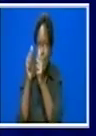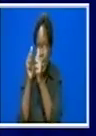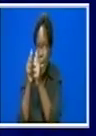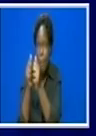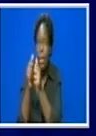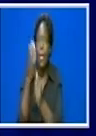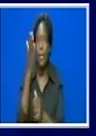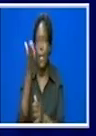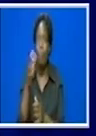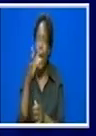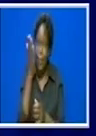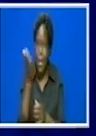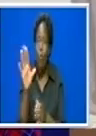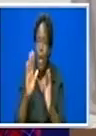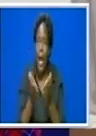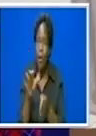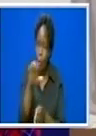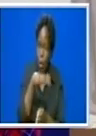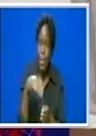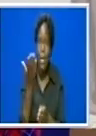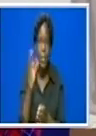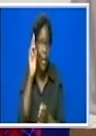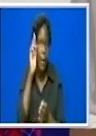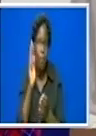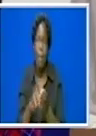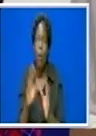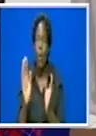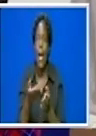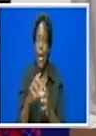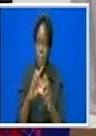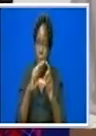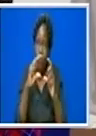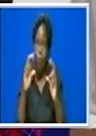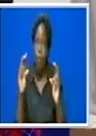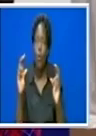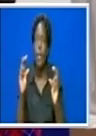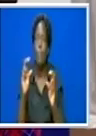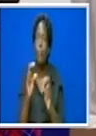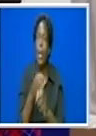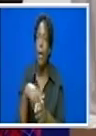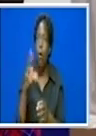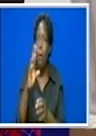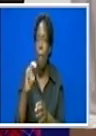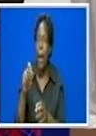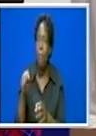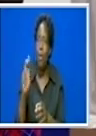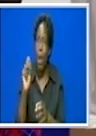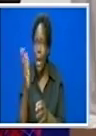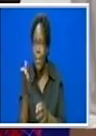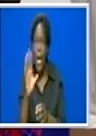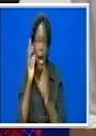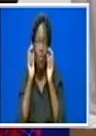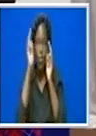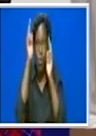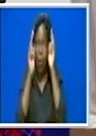we had all this to use. Remember, I had pieces of wood. Or papyrus or bamboo. And you wondered